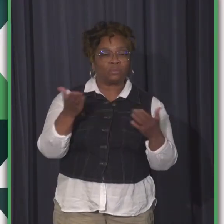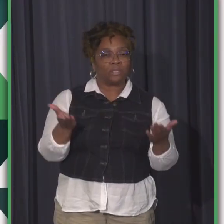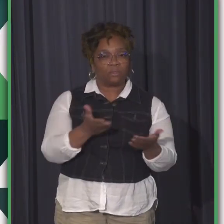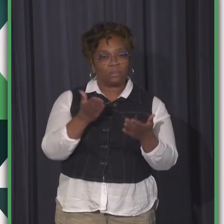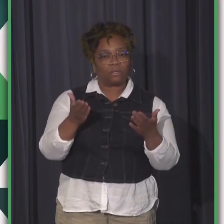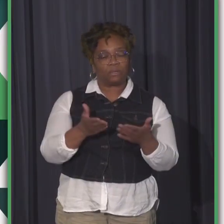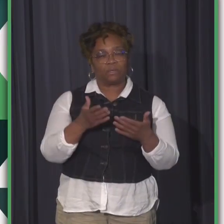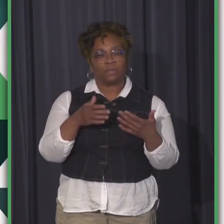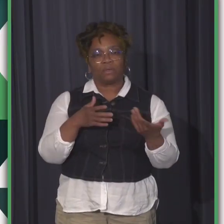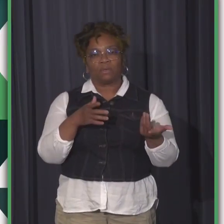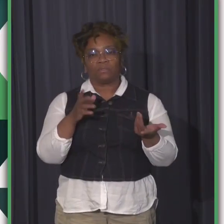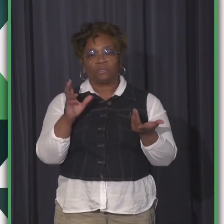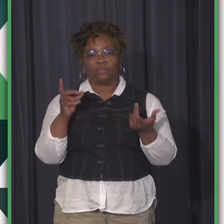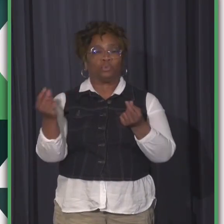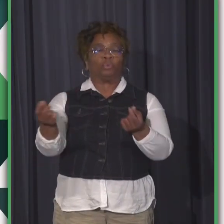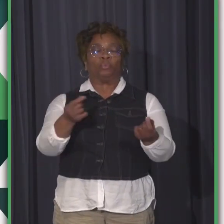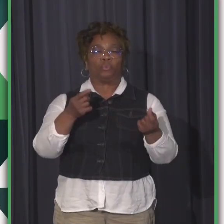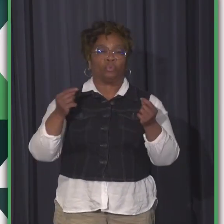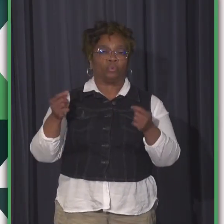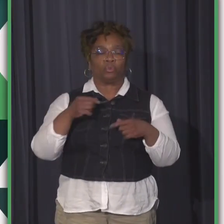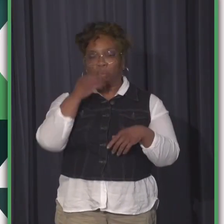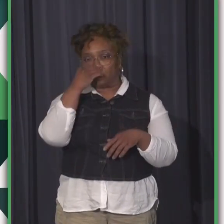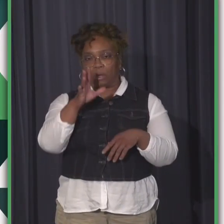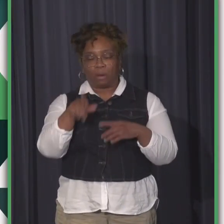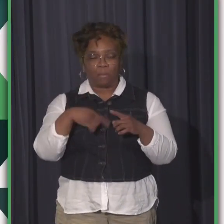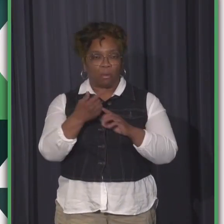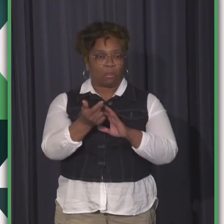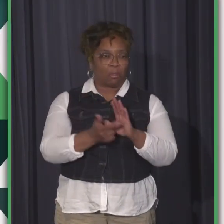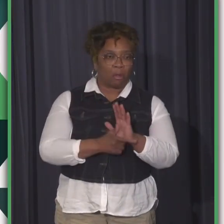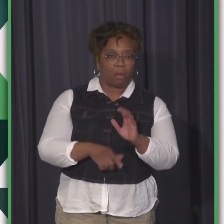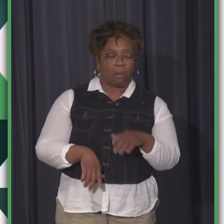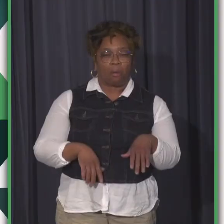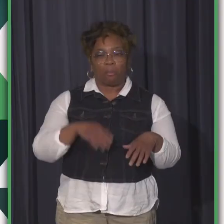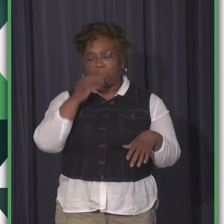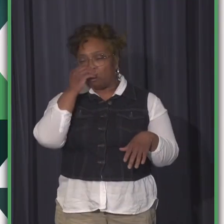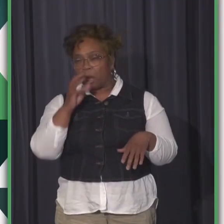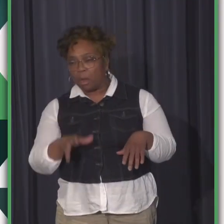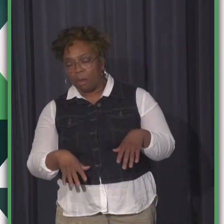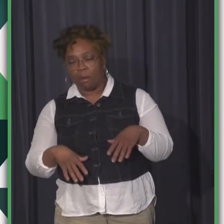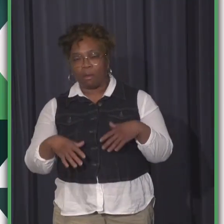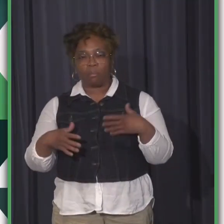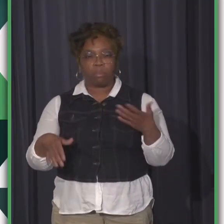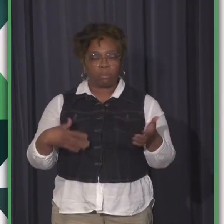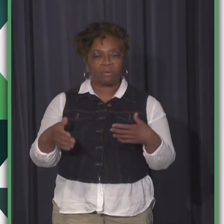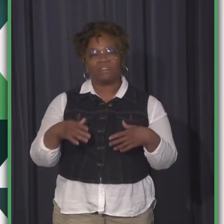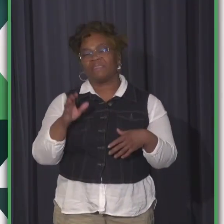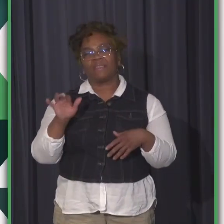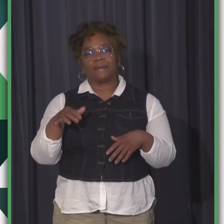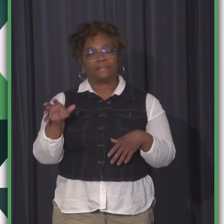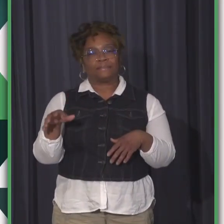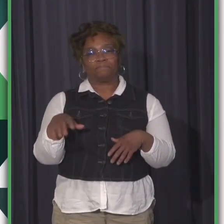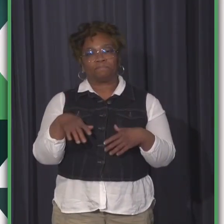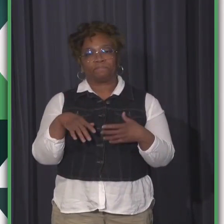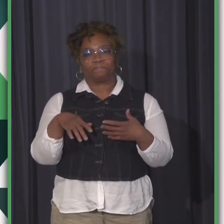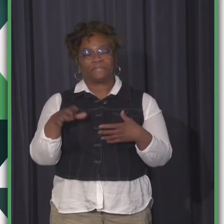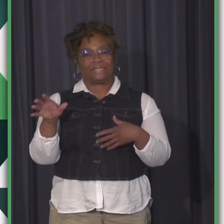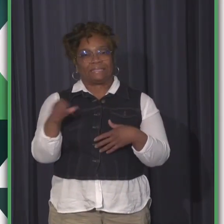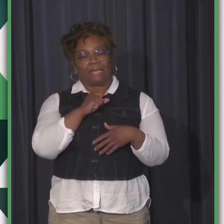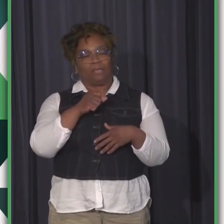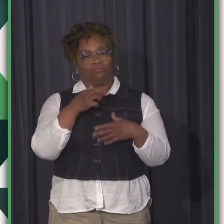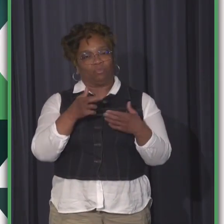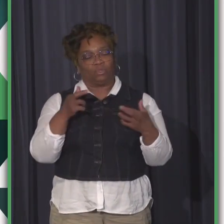foolishness, lawlessness, and carelessness that's taking resources away from victims that really need